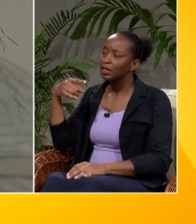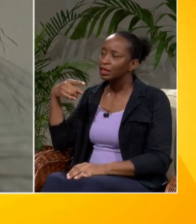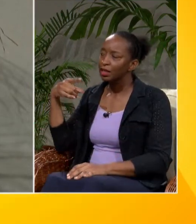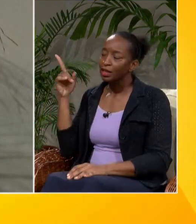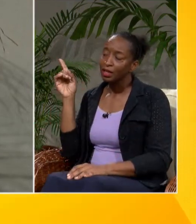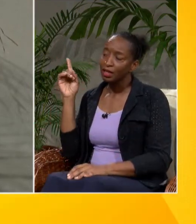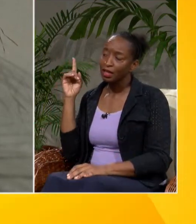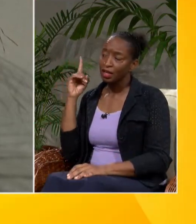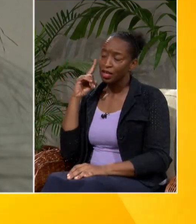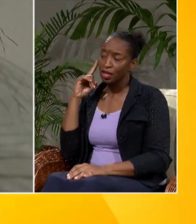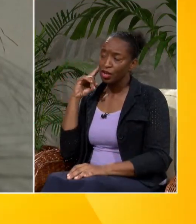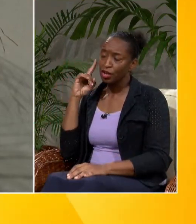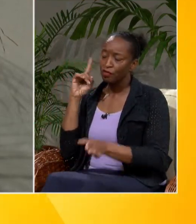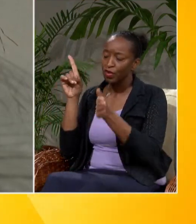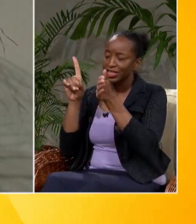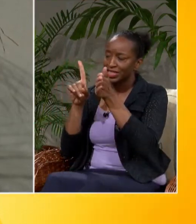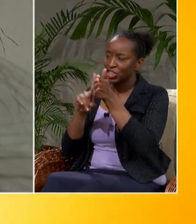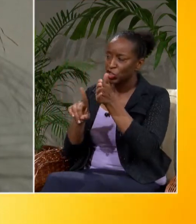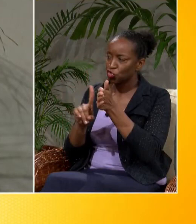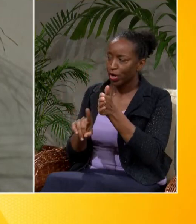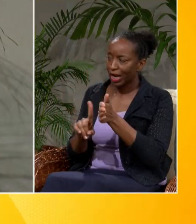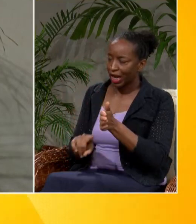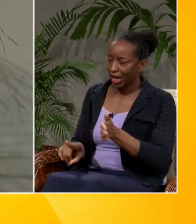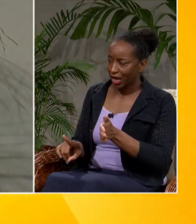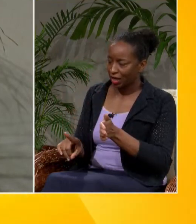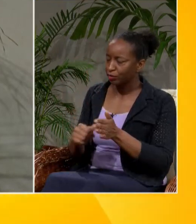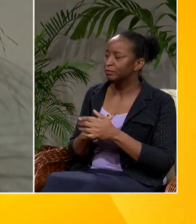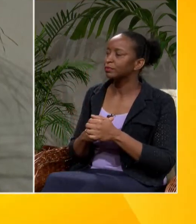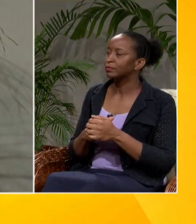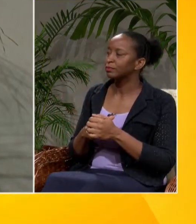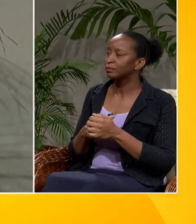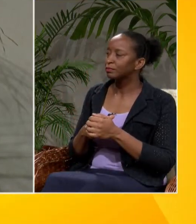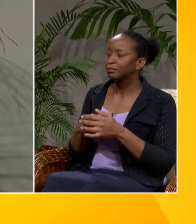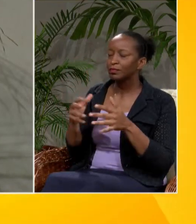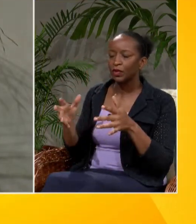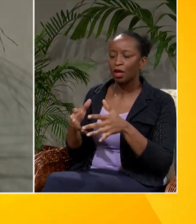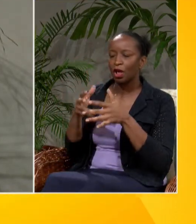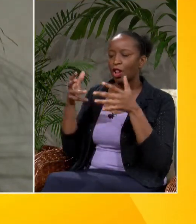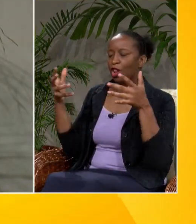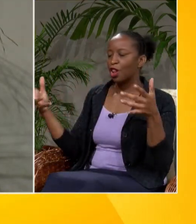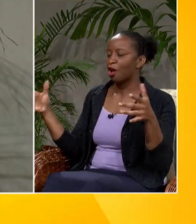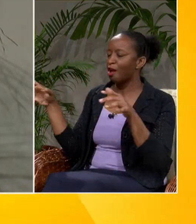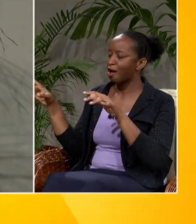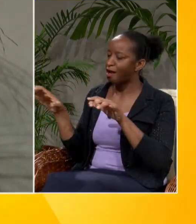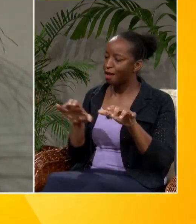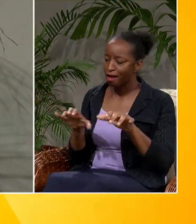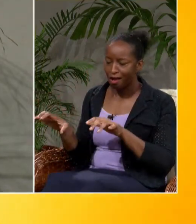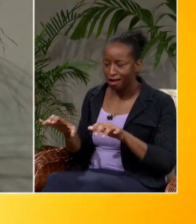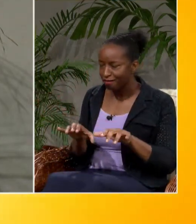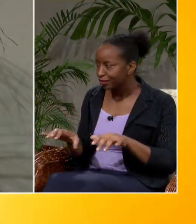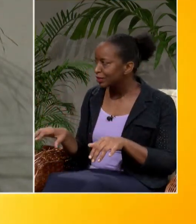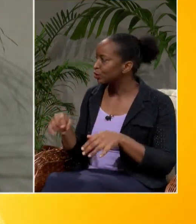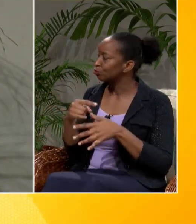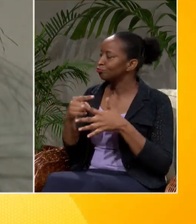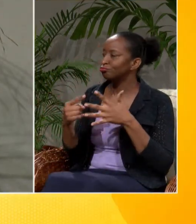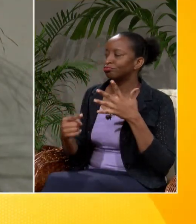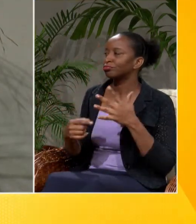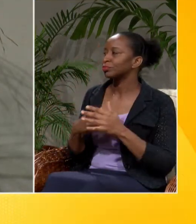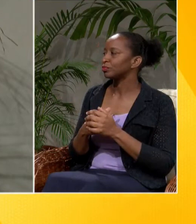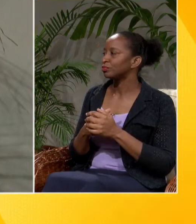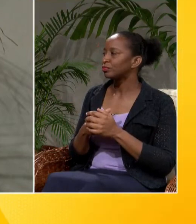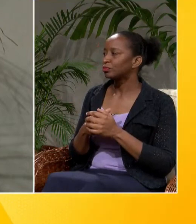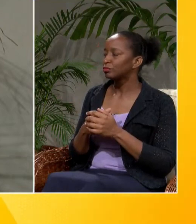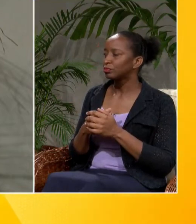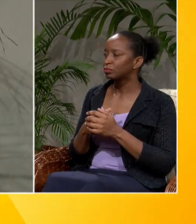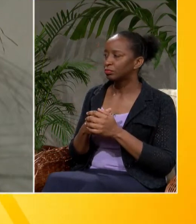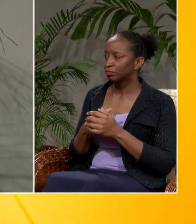the importance of hearing screening. So we have quite a lot of activity involved with deaf, especially the most